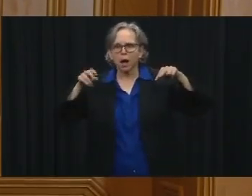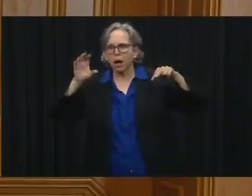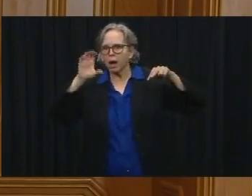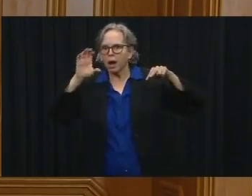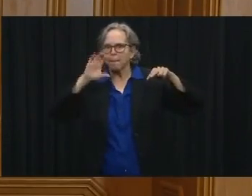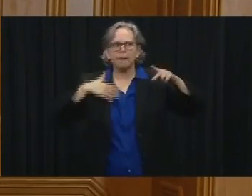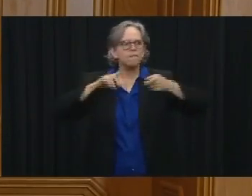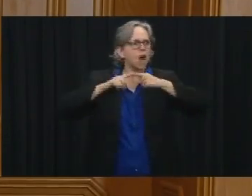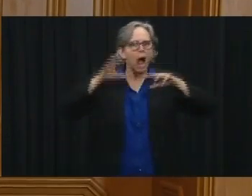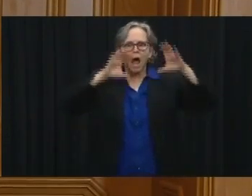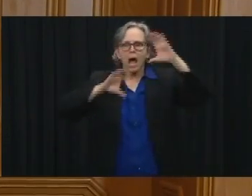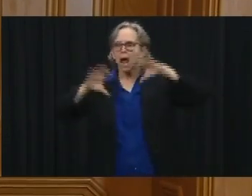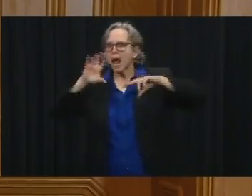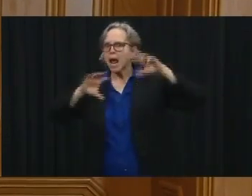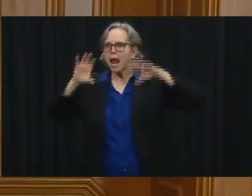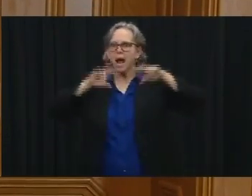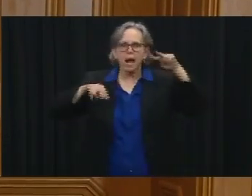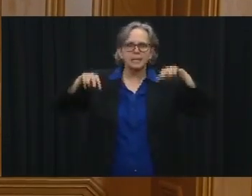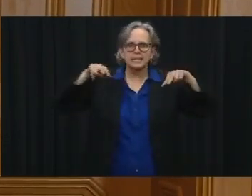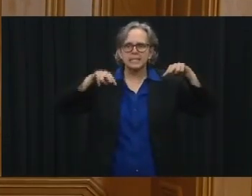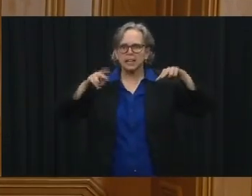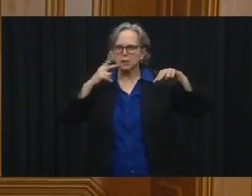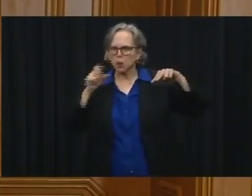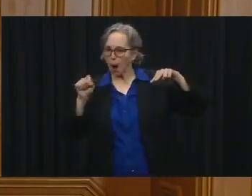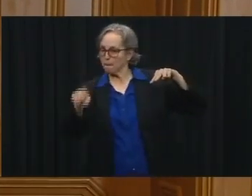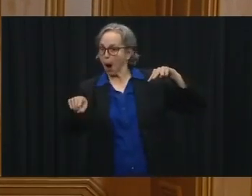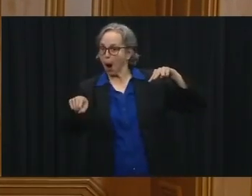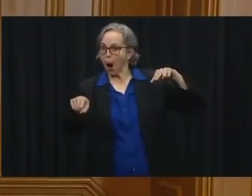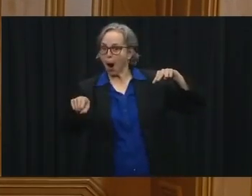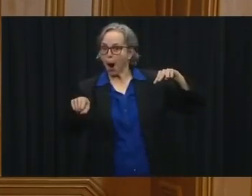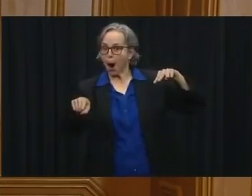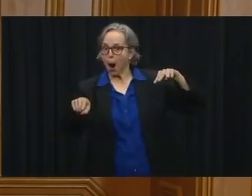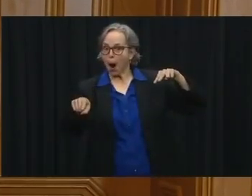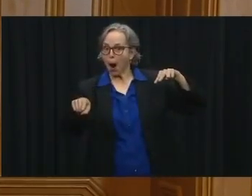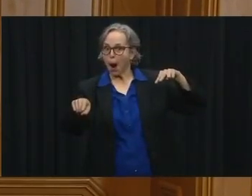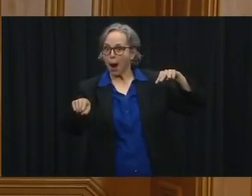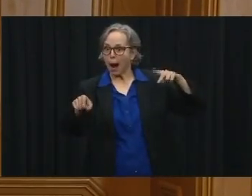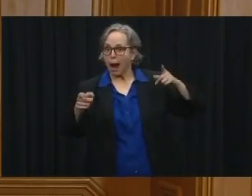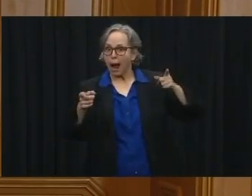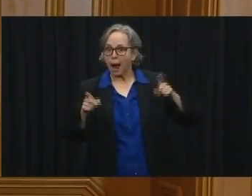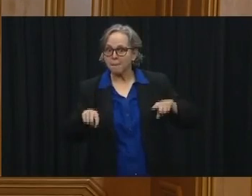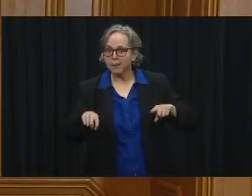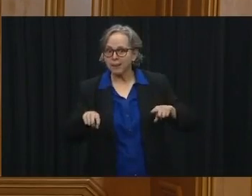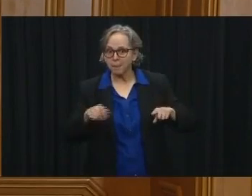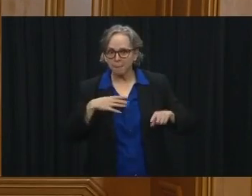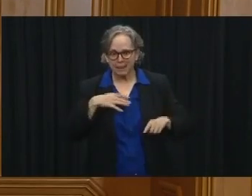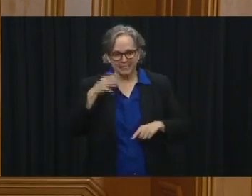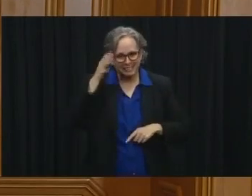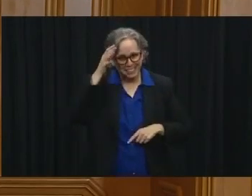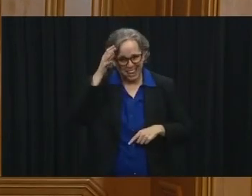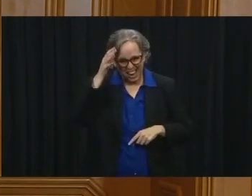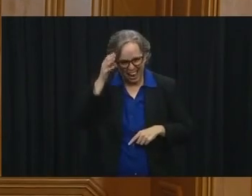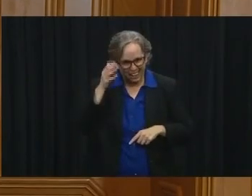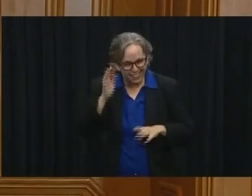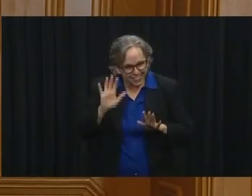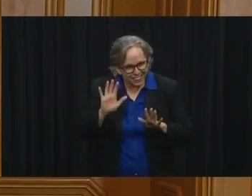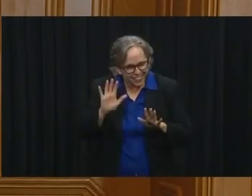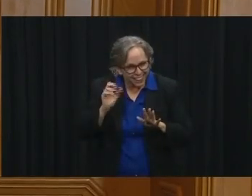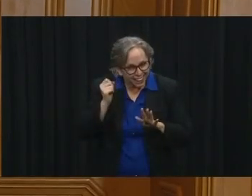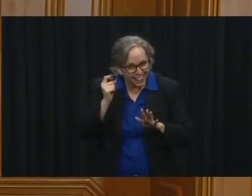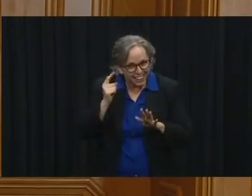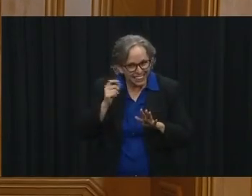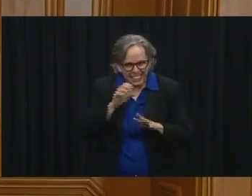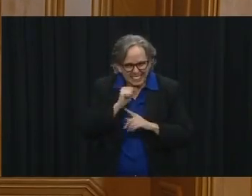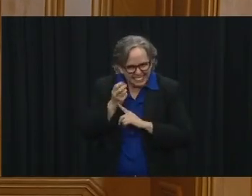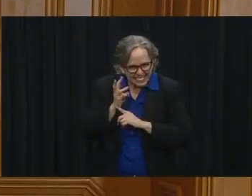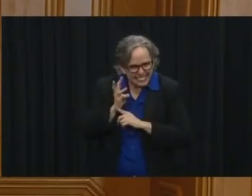buddy, and he saw him, and here was this, his dad recalled a 16-year-old boy who was a pretty big kid